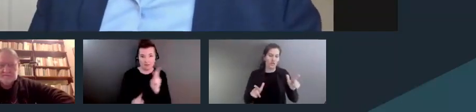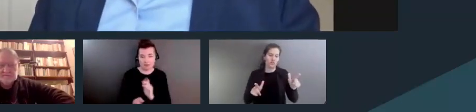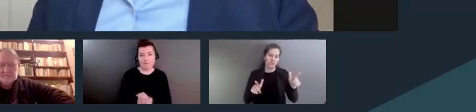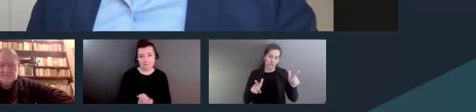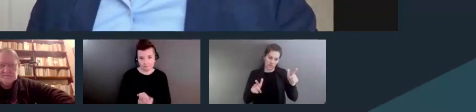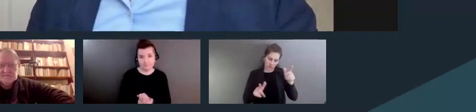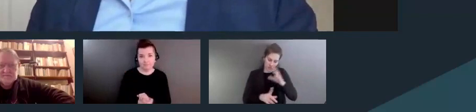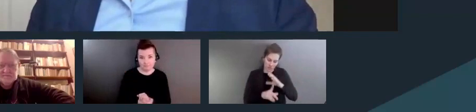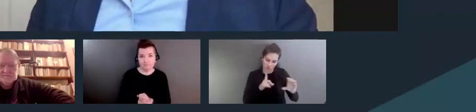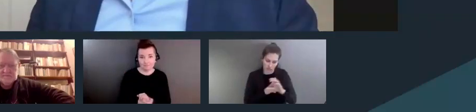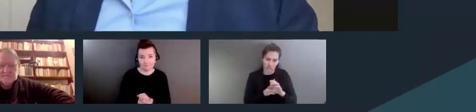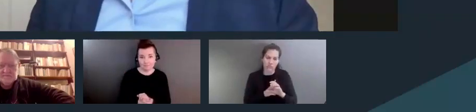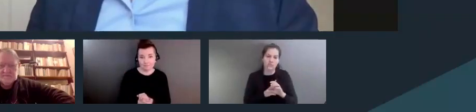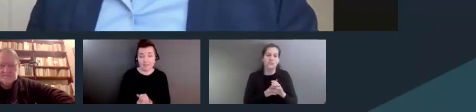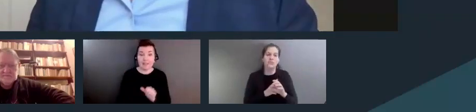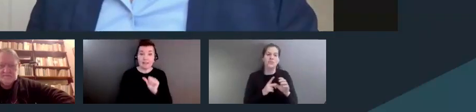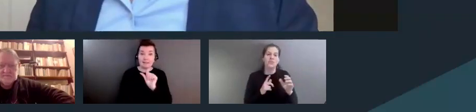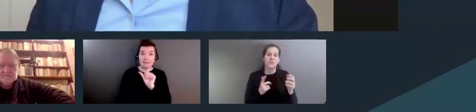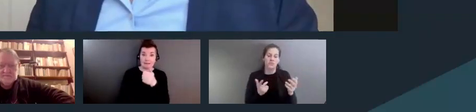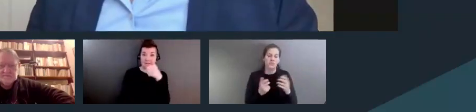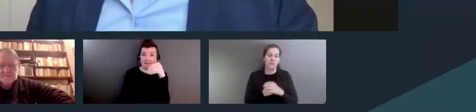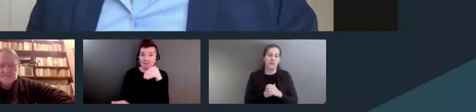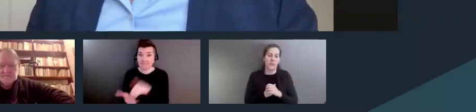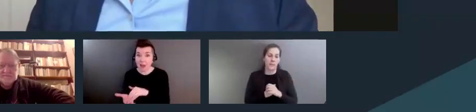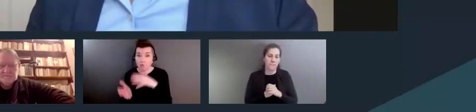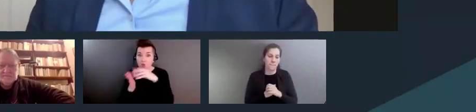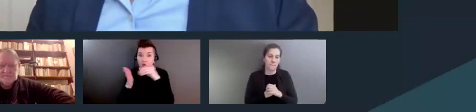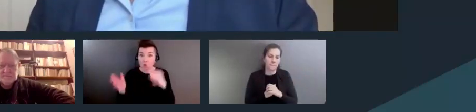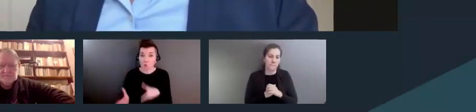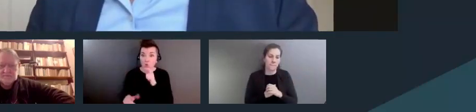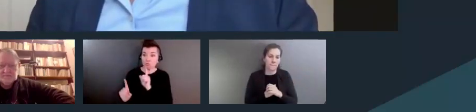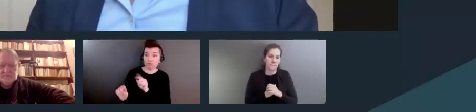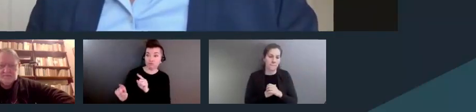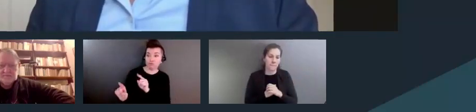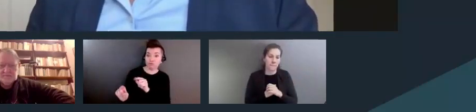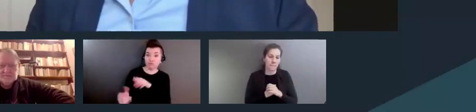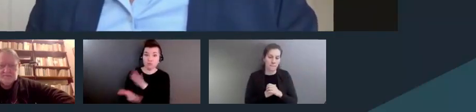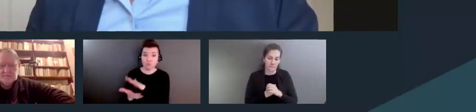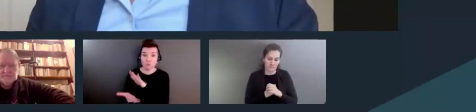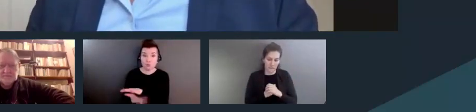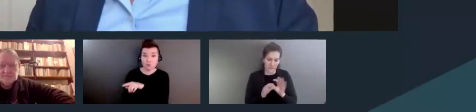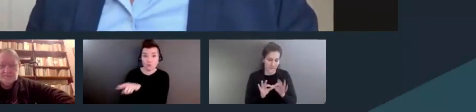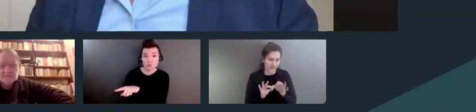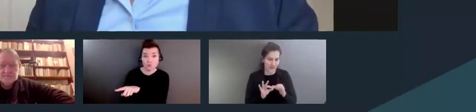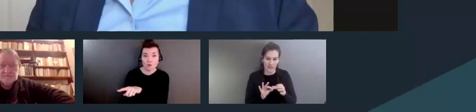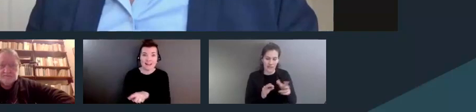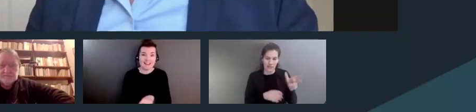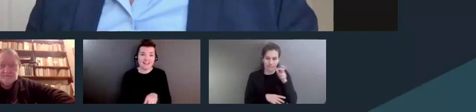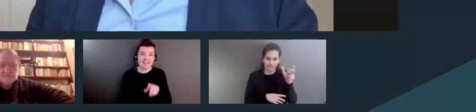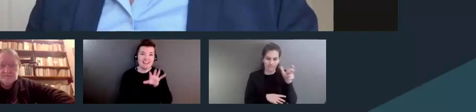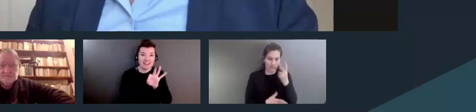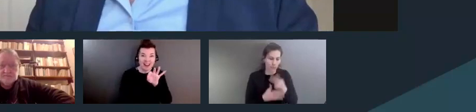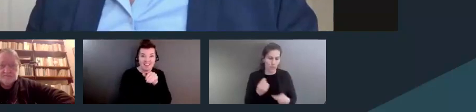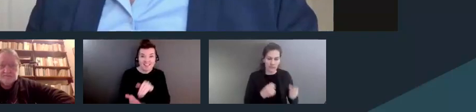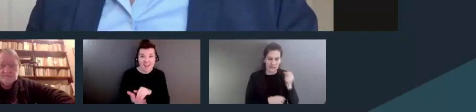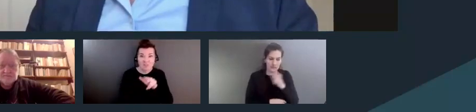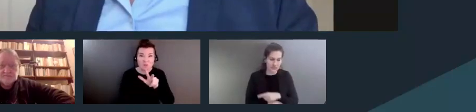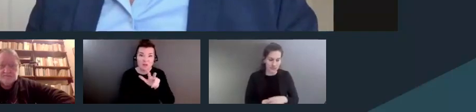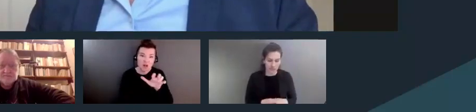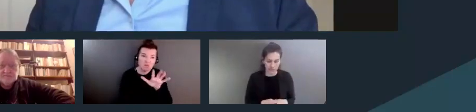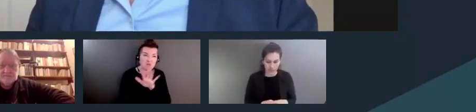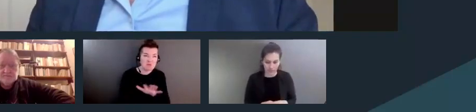Of the approximately 10,000 students in the system, the vast majority, around 9,300 or